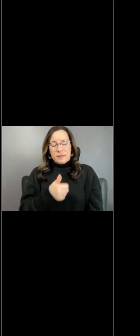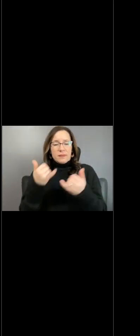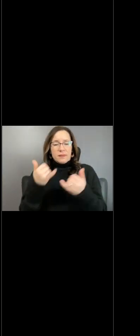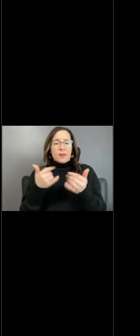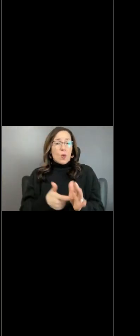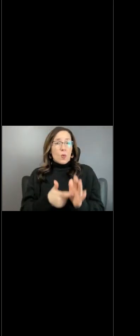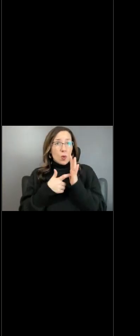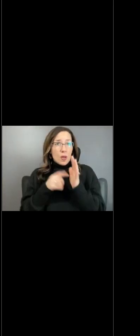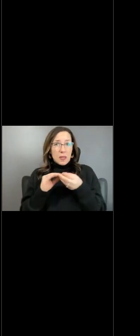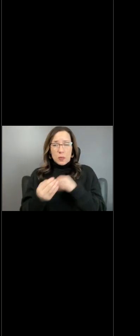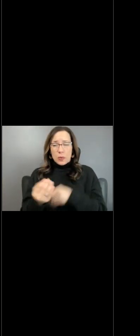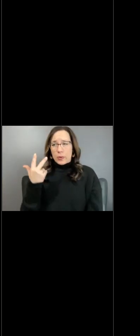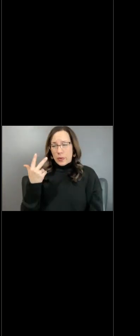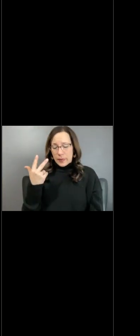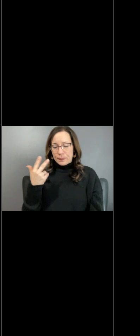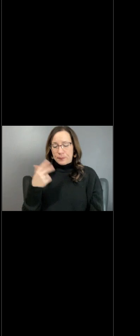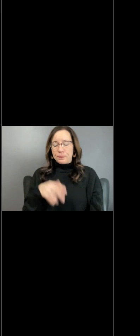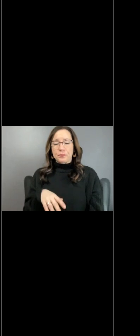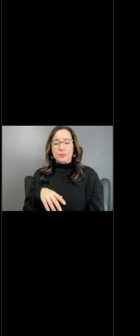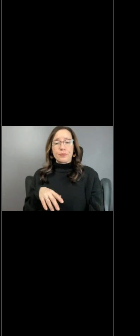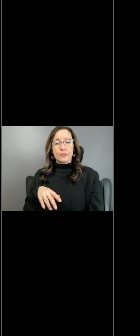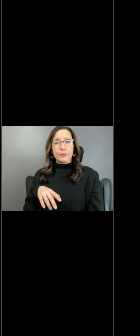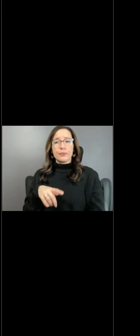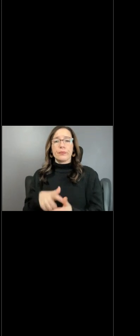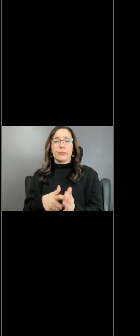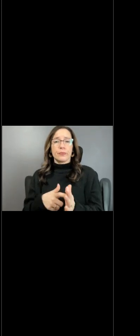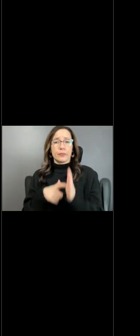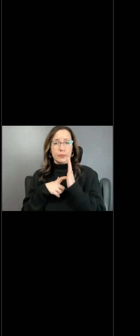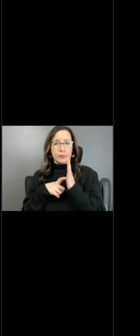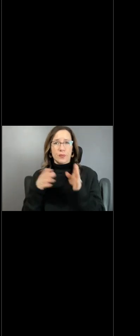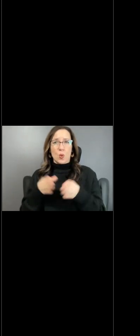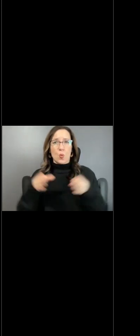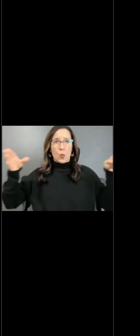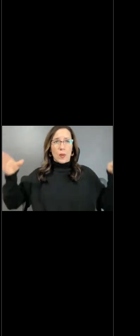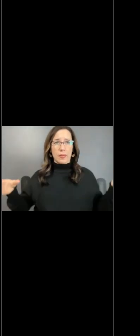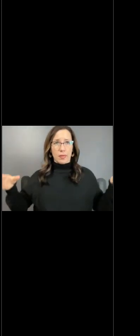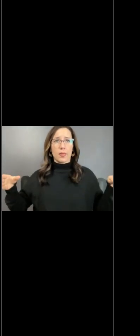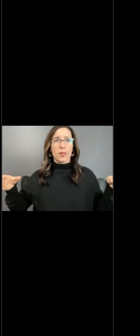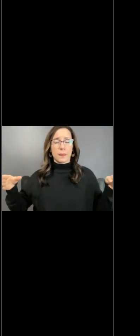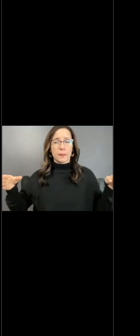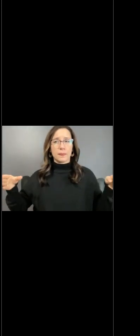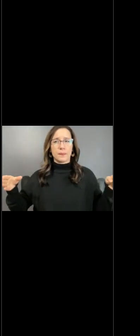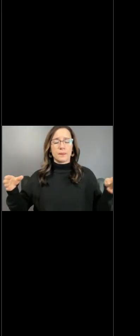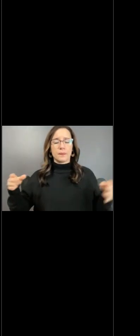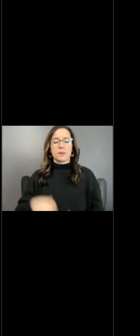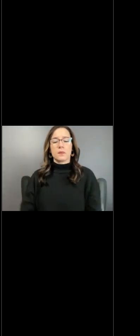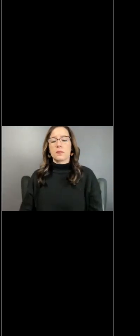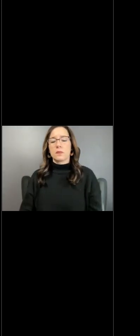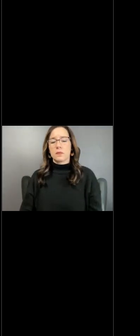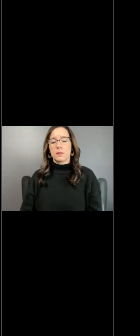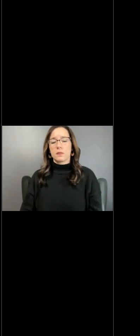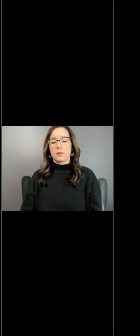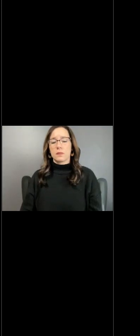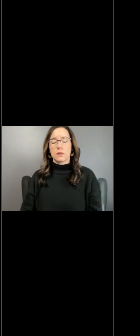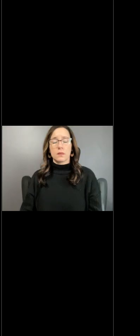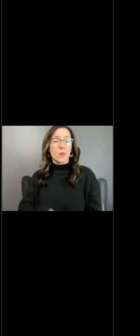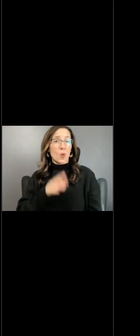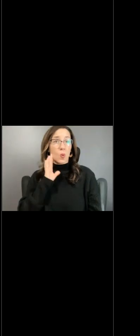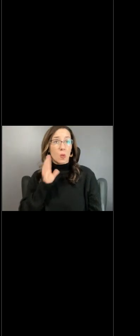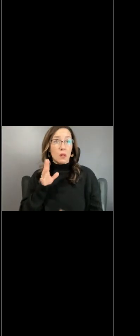3, required width. The question is, will a